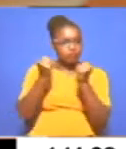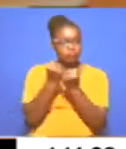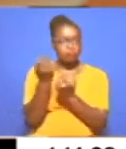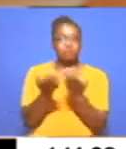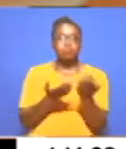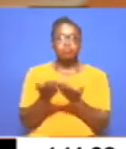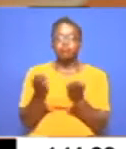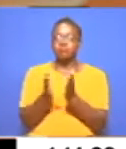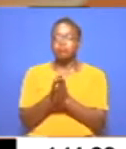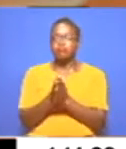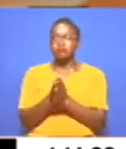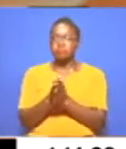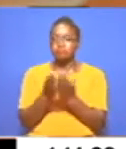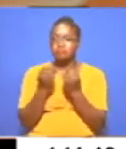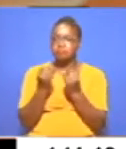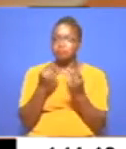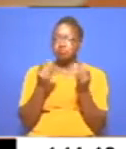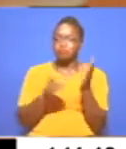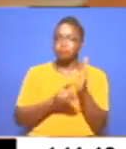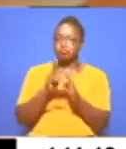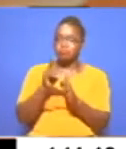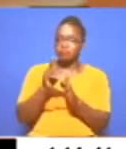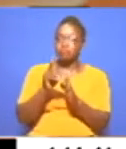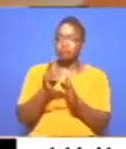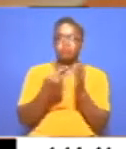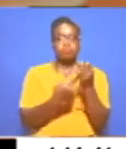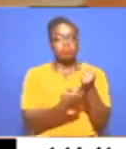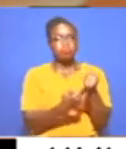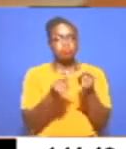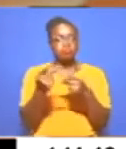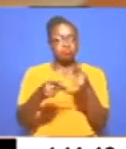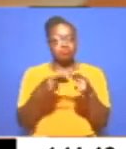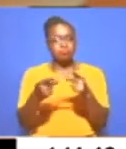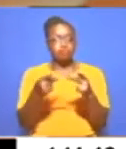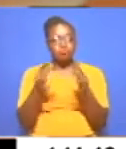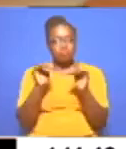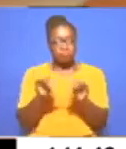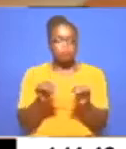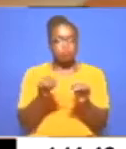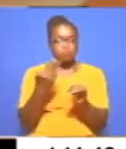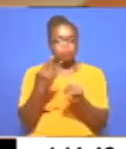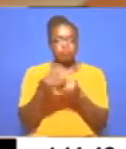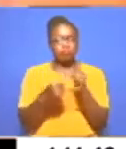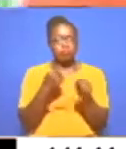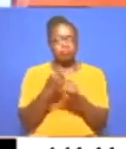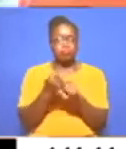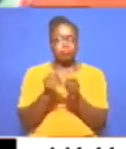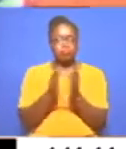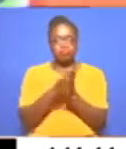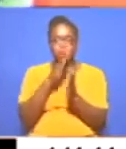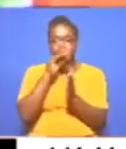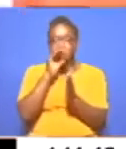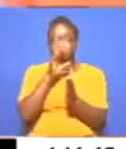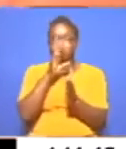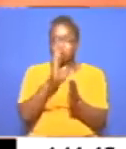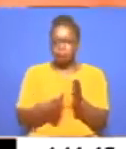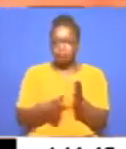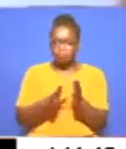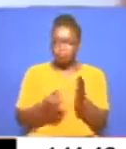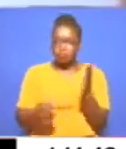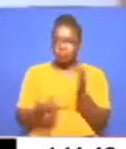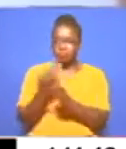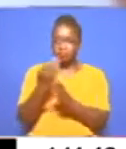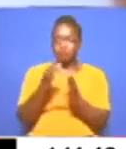and a host of development partners in a process that lasted 4 years. Speaking during the launch ceremony, Isiolo